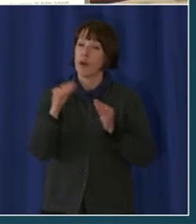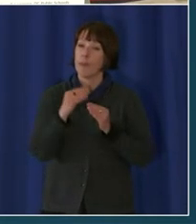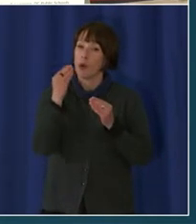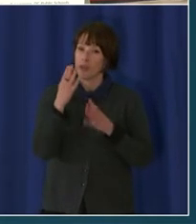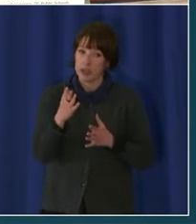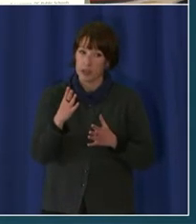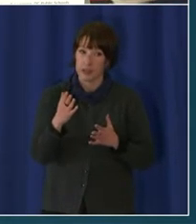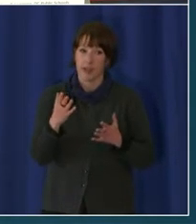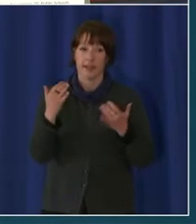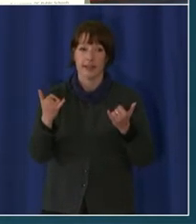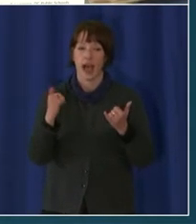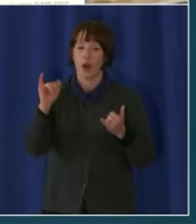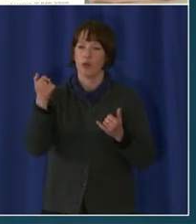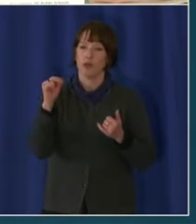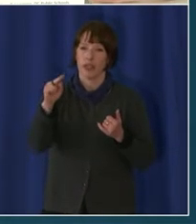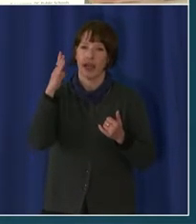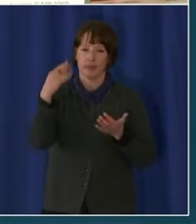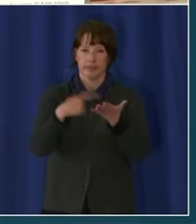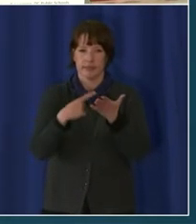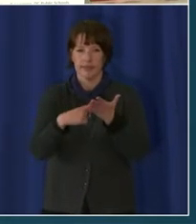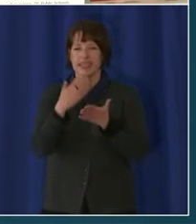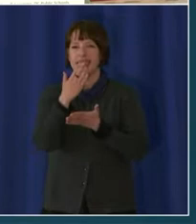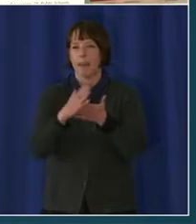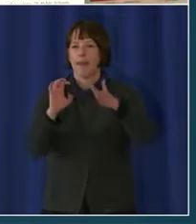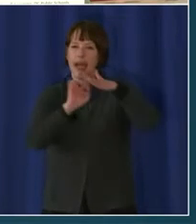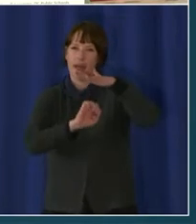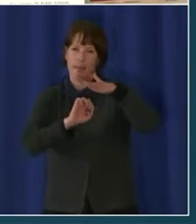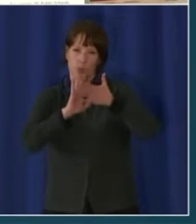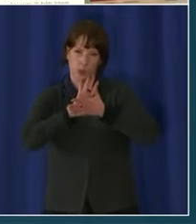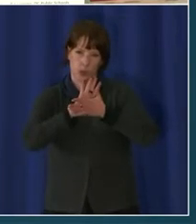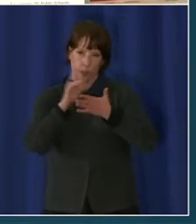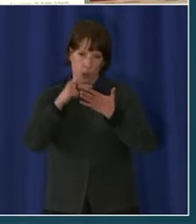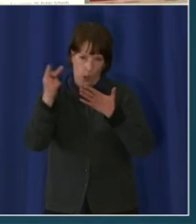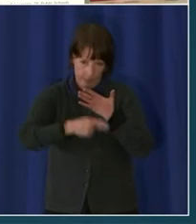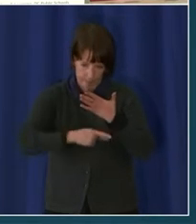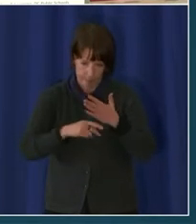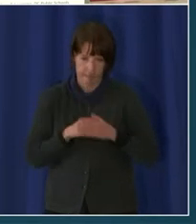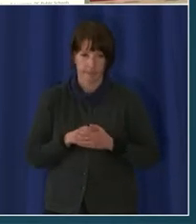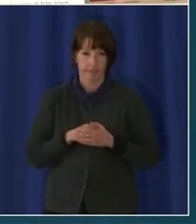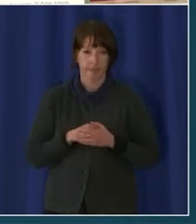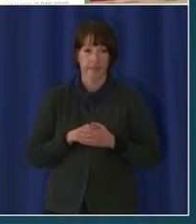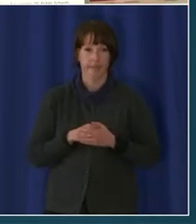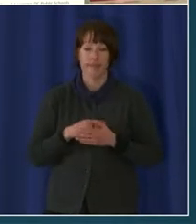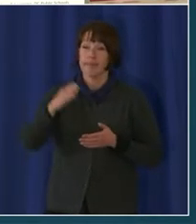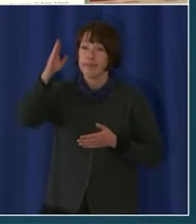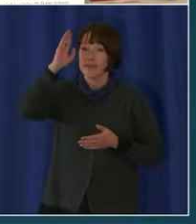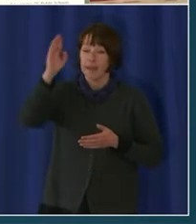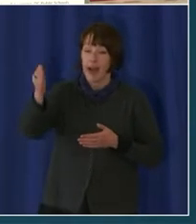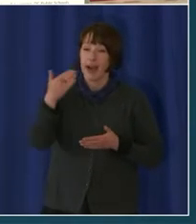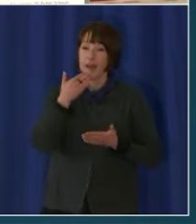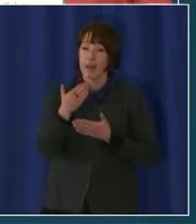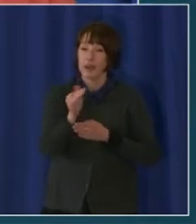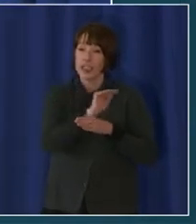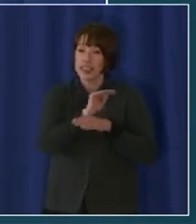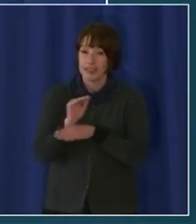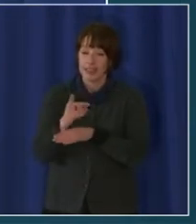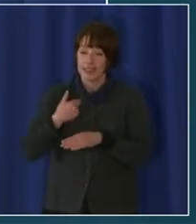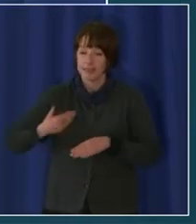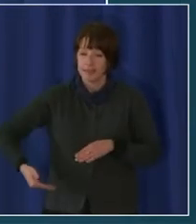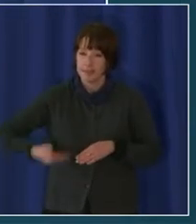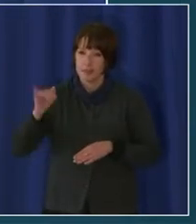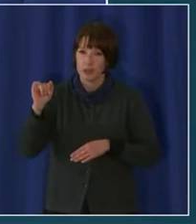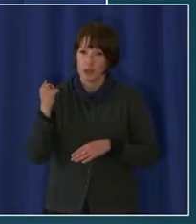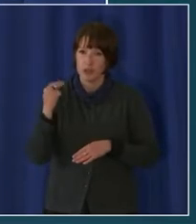we're going to have Jen Rosenbaum tell us about some of the elementary programs. Good evening, everyone. My name is Jen Rosenbaum, like